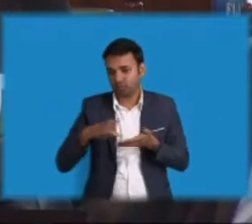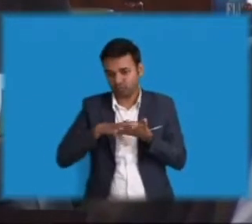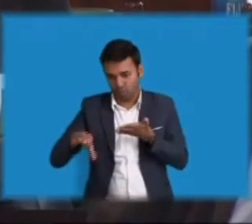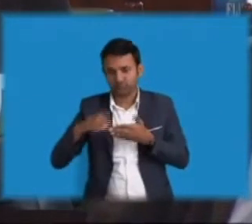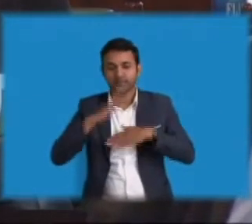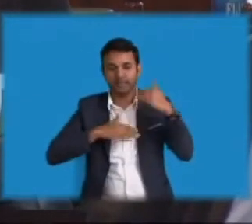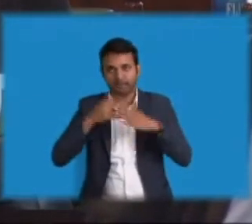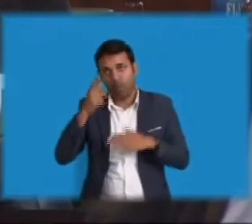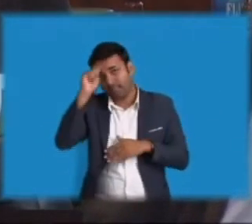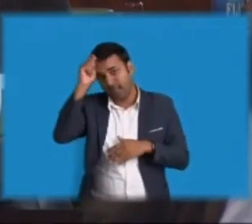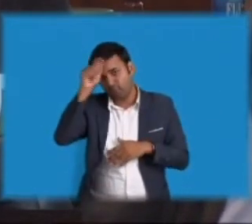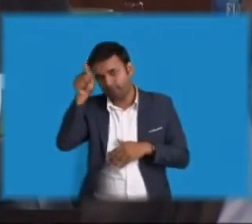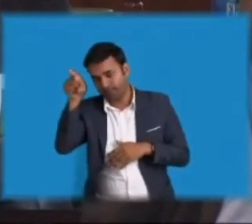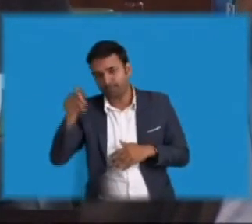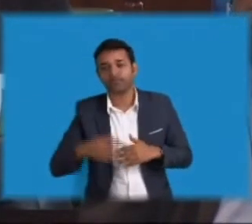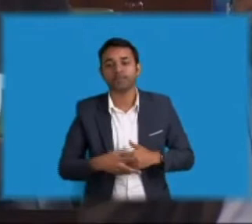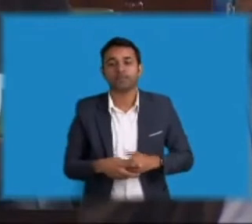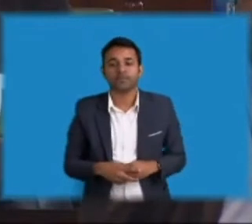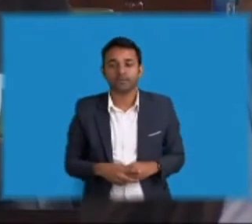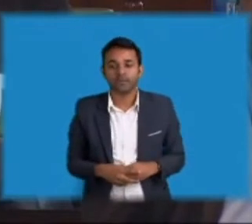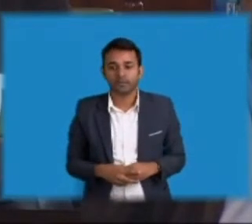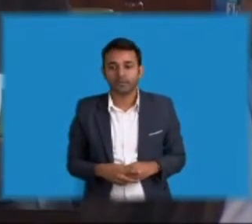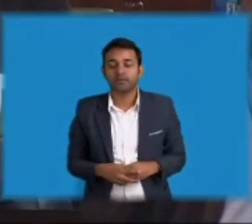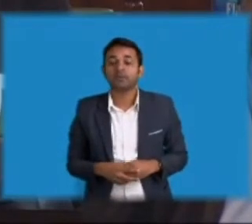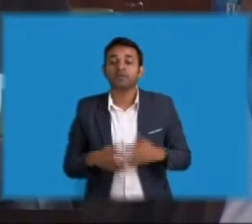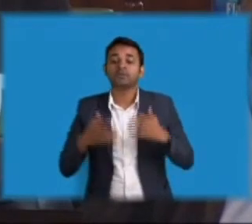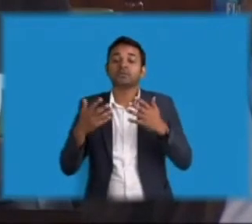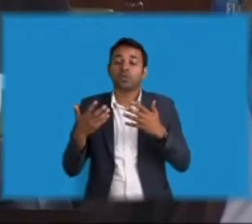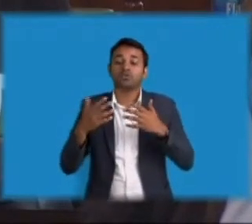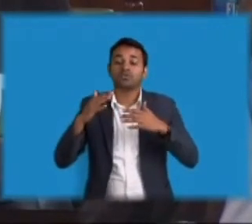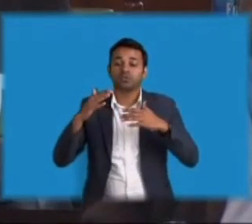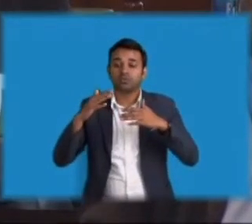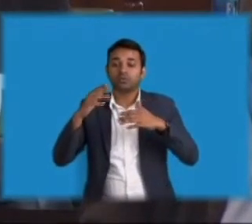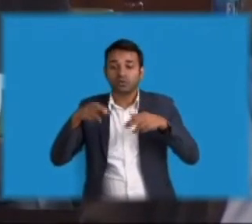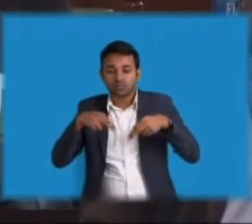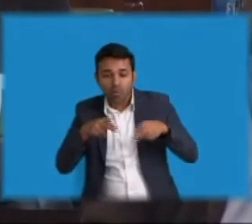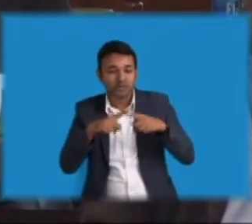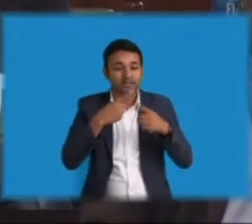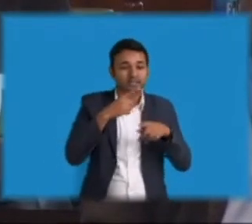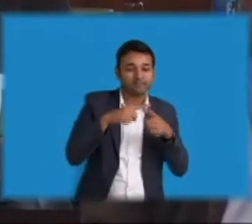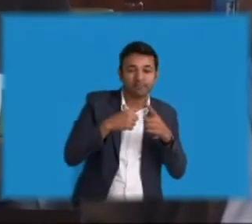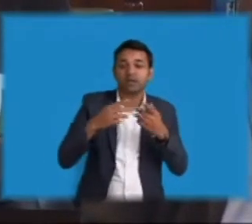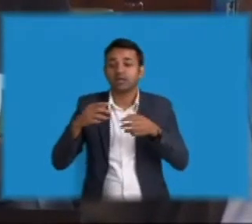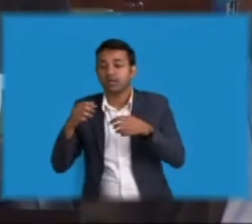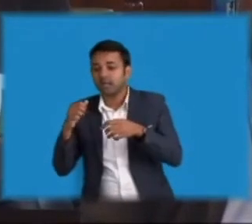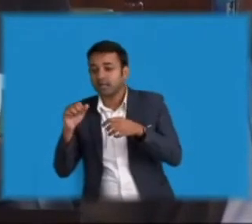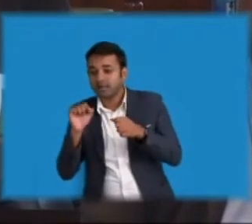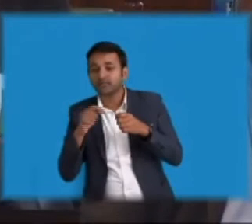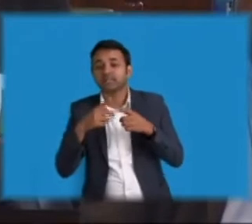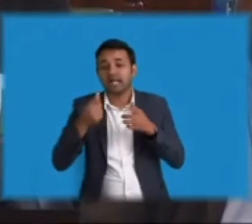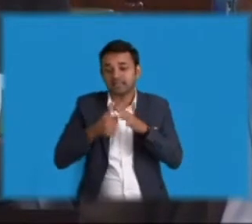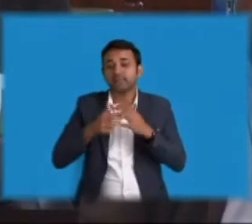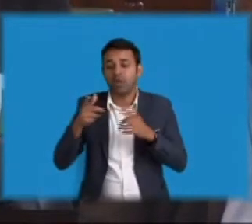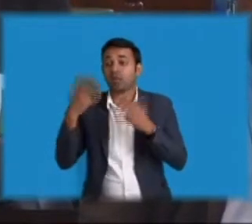Reki Reki. Madam Speaker, the construction of Reki Reki Market with a women's accommodation center has begun at a cost of